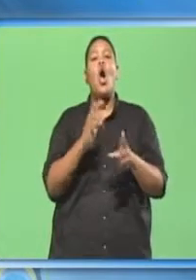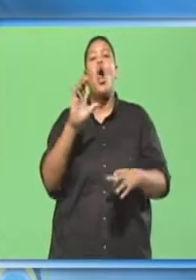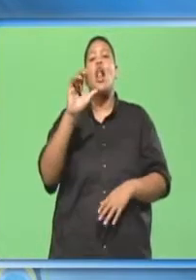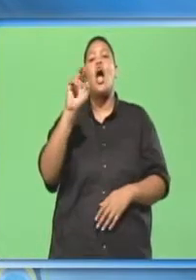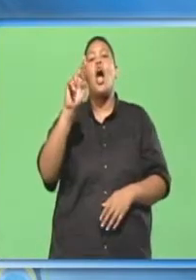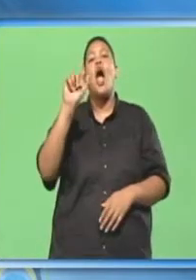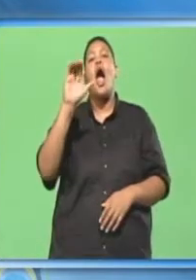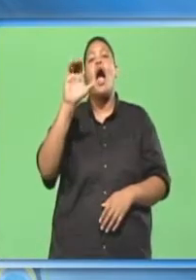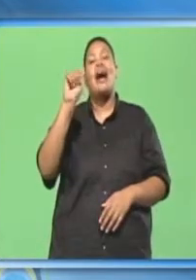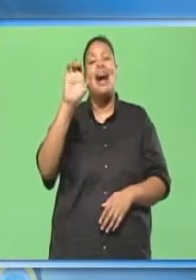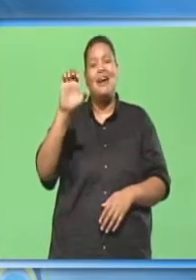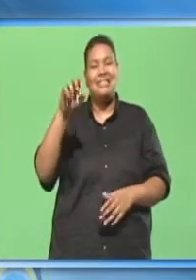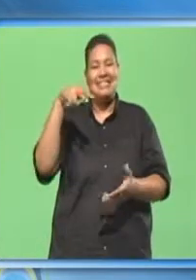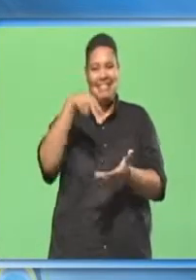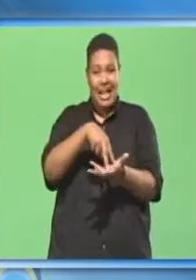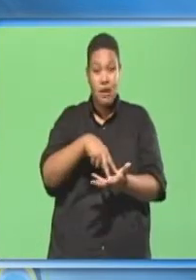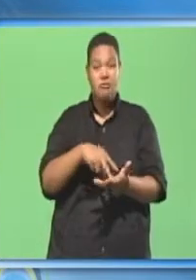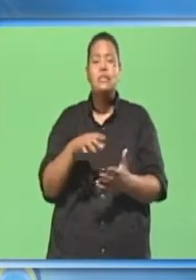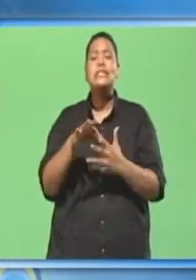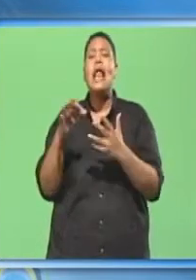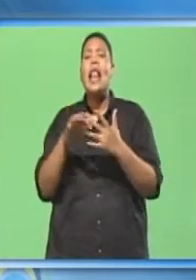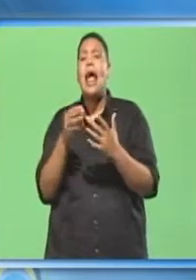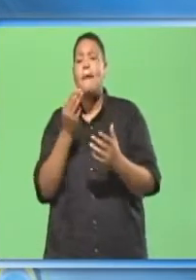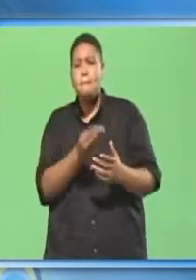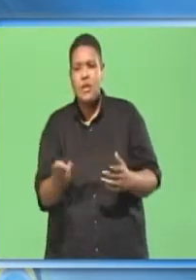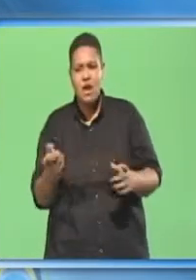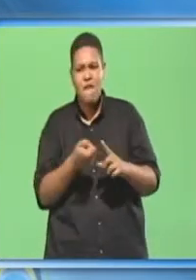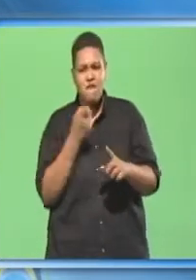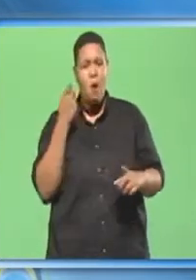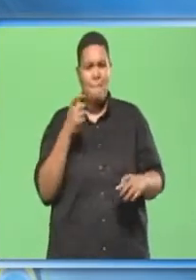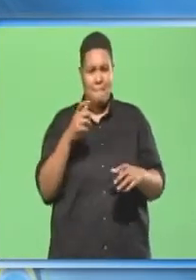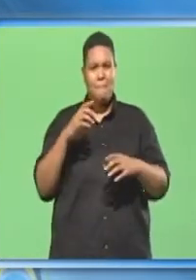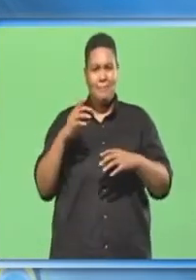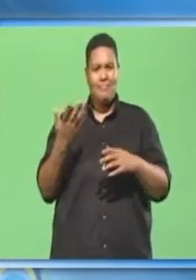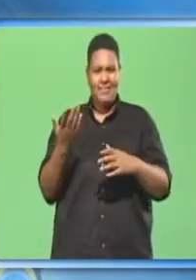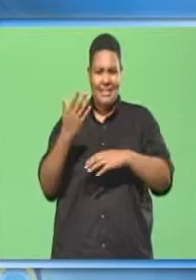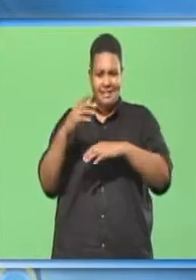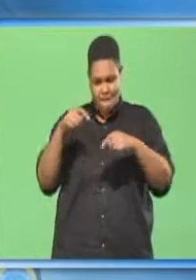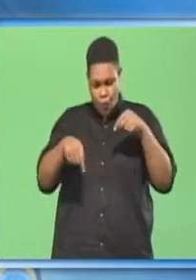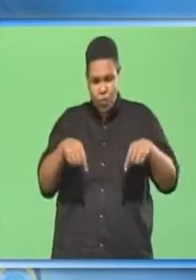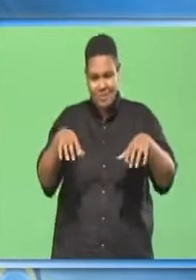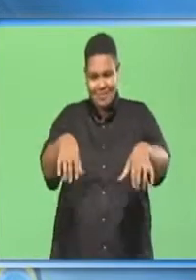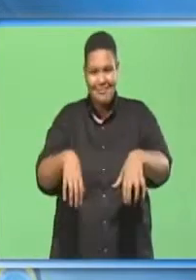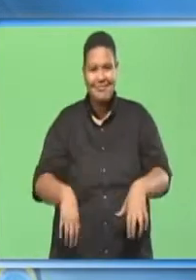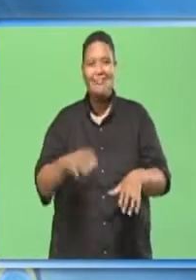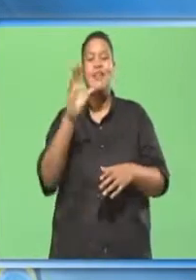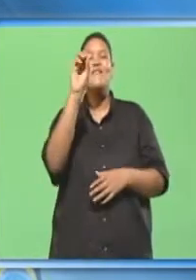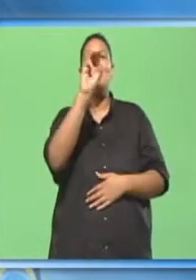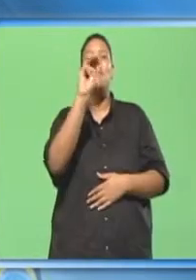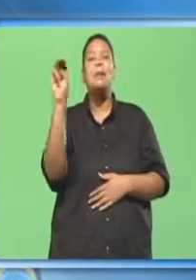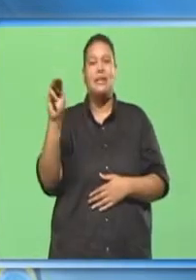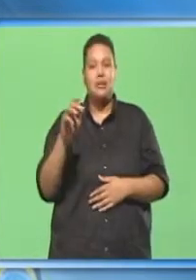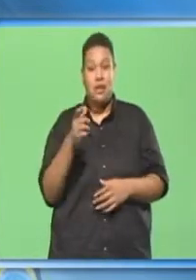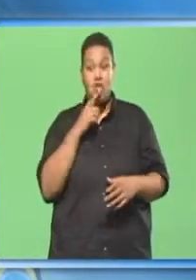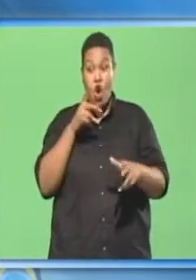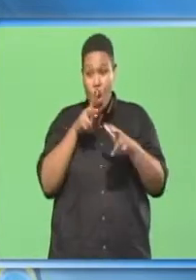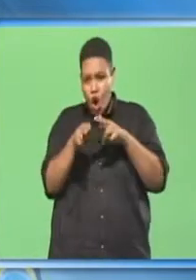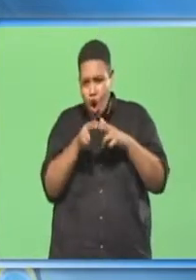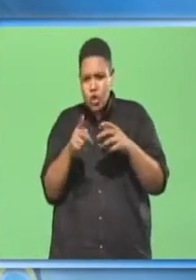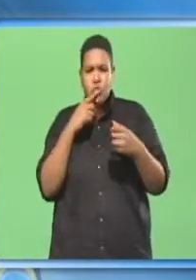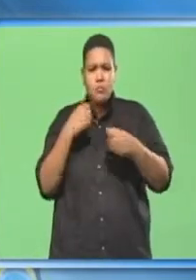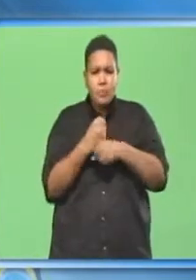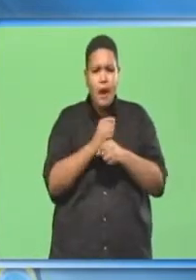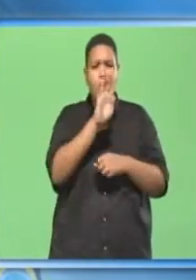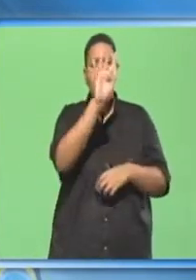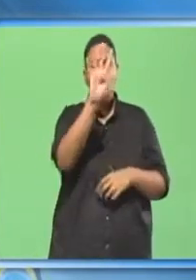stand. Select material for the legs from 50 mm thick stock. Plane and cut the stock to produce